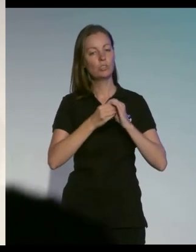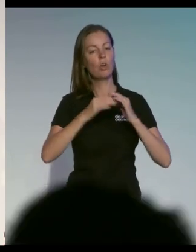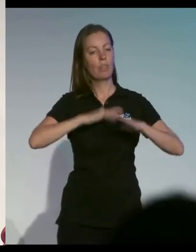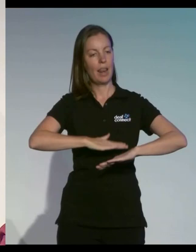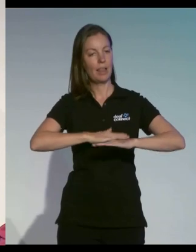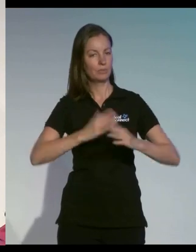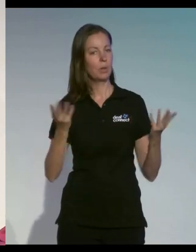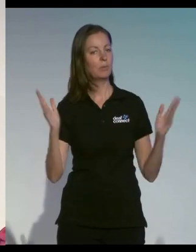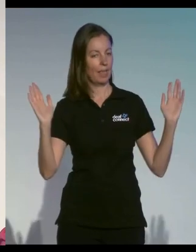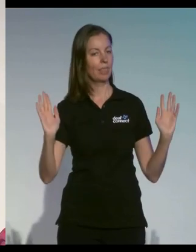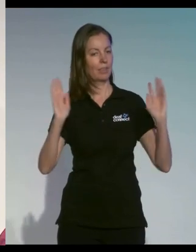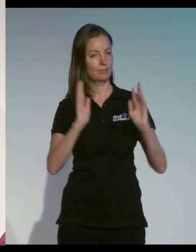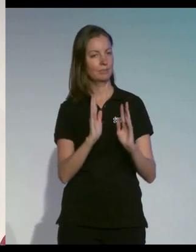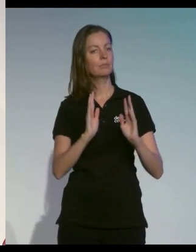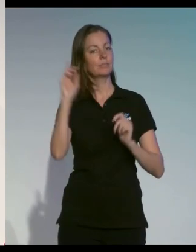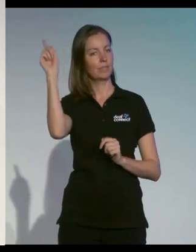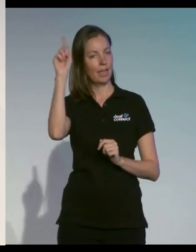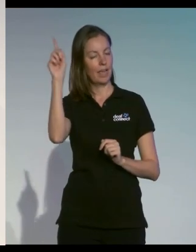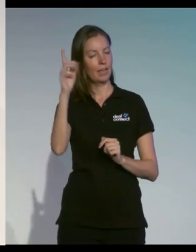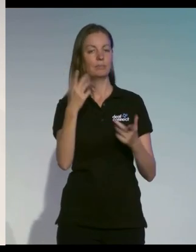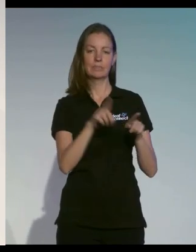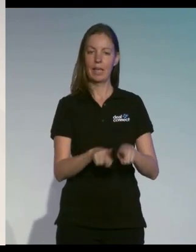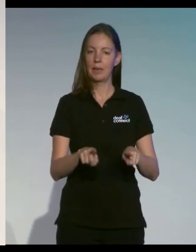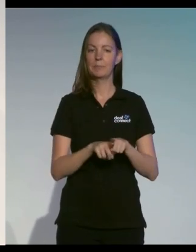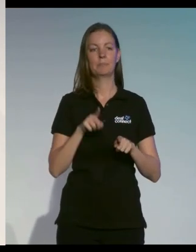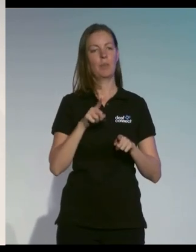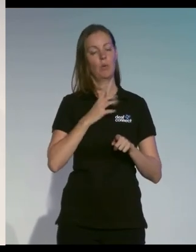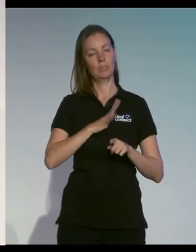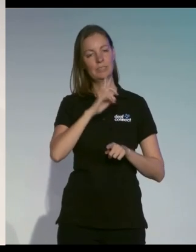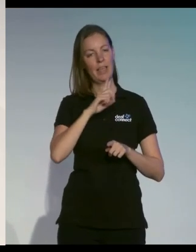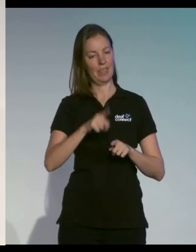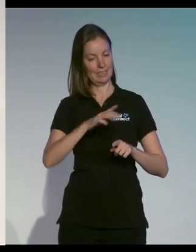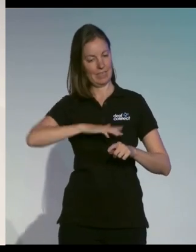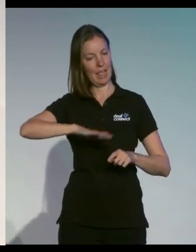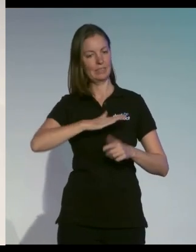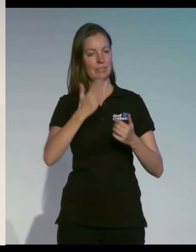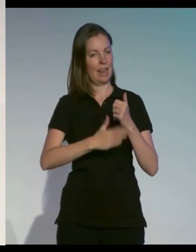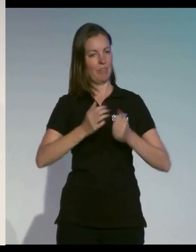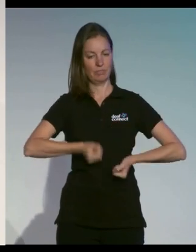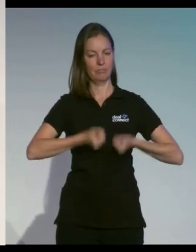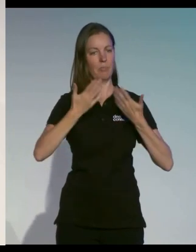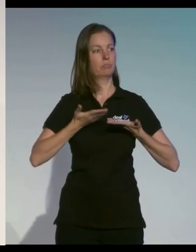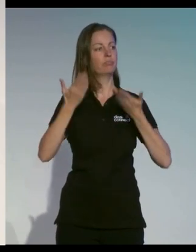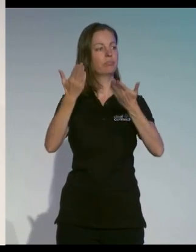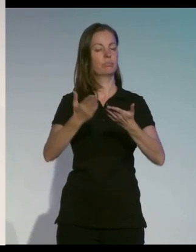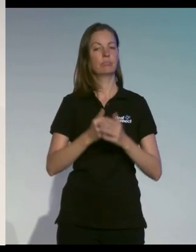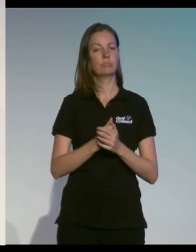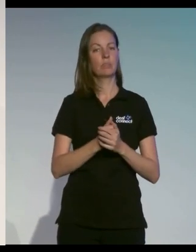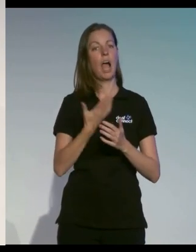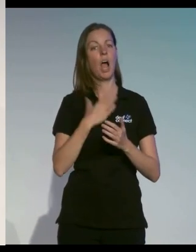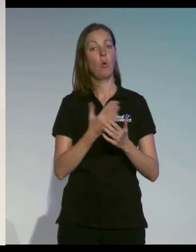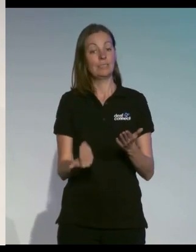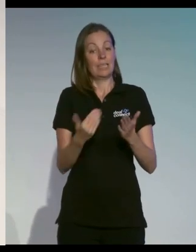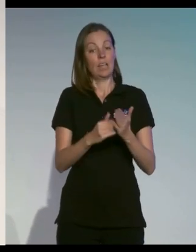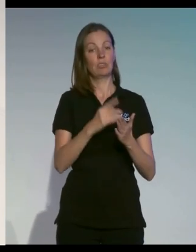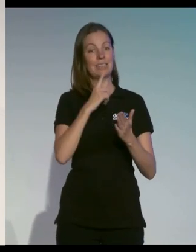gathered today, and to echo what Anna said, these lands were never ceded. I'd like to go a step further, though, and encourage you